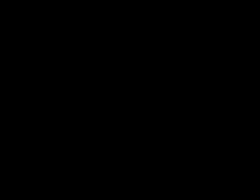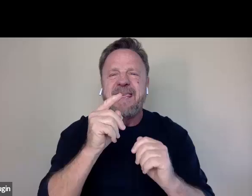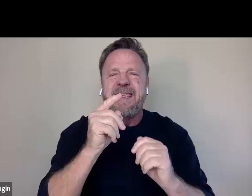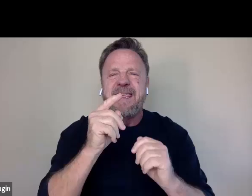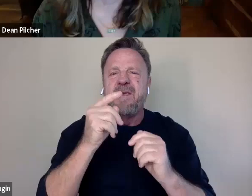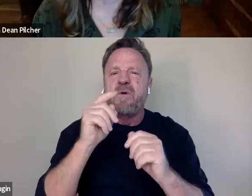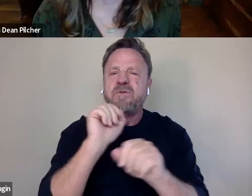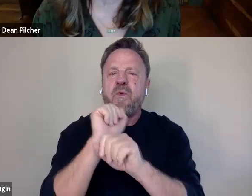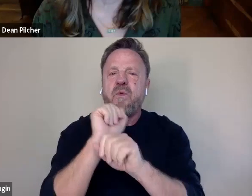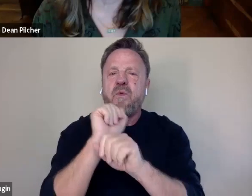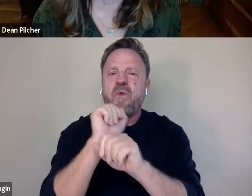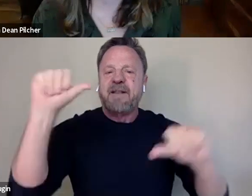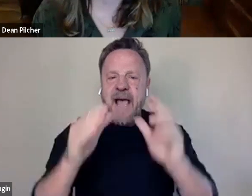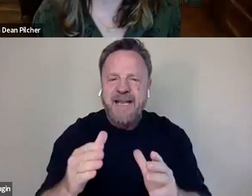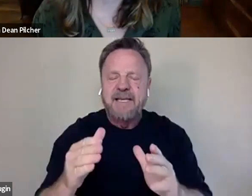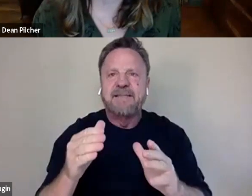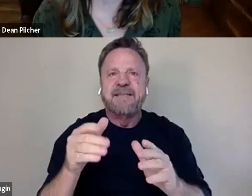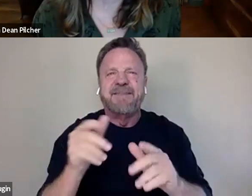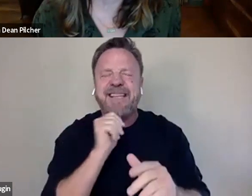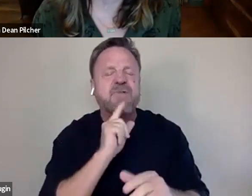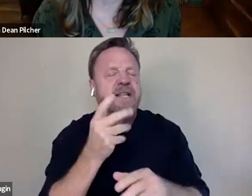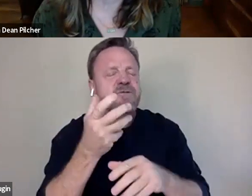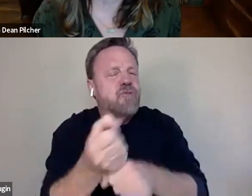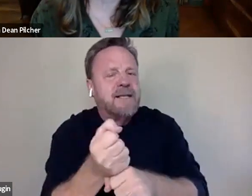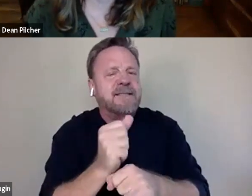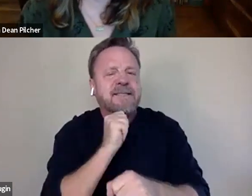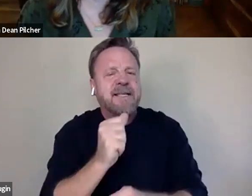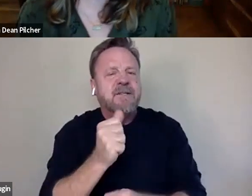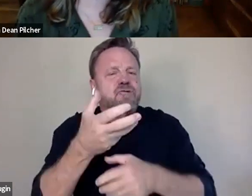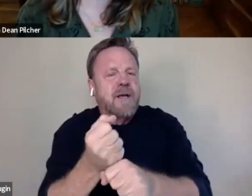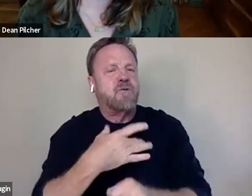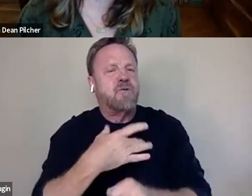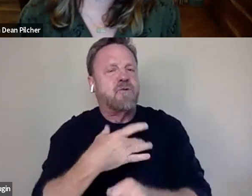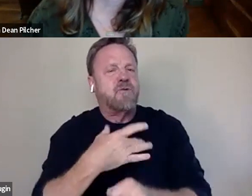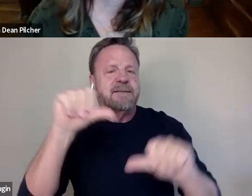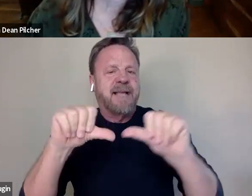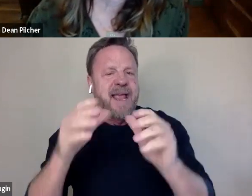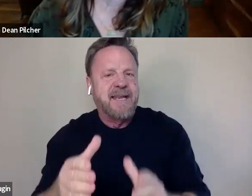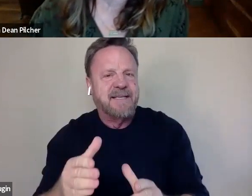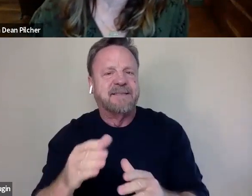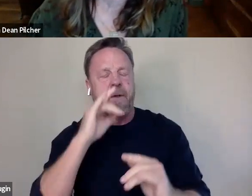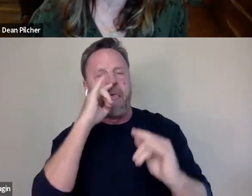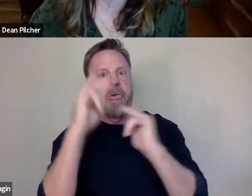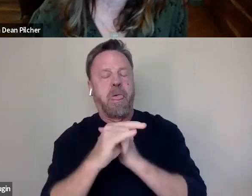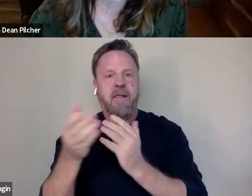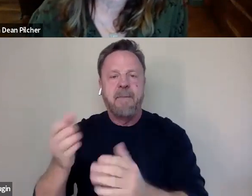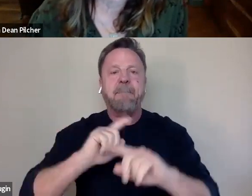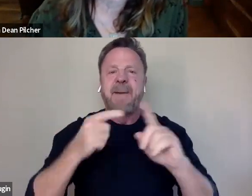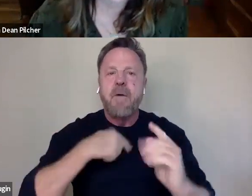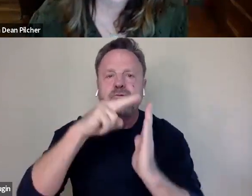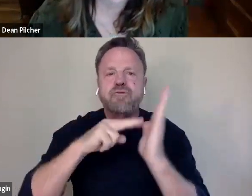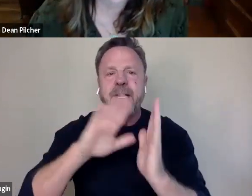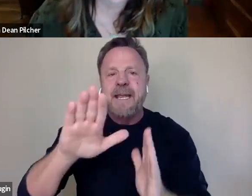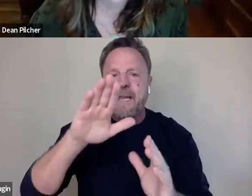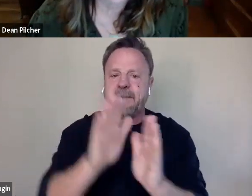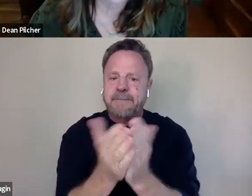didn't trust or maybe even like scientists that much. So there's a lot of irony there. But I was reading his memoir and I was